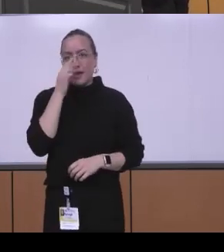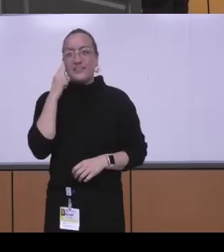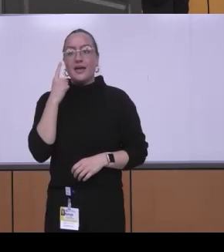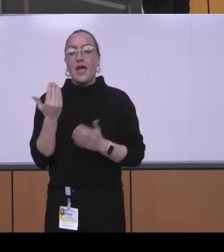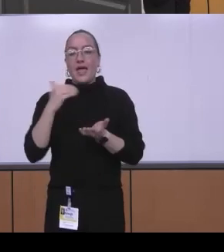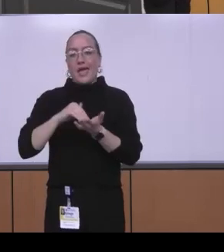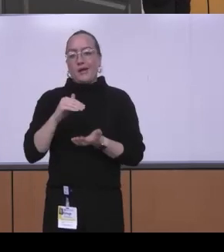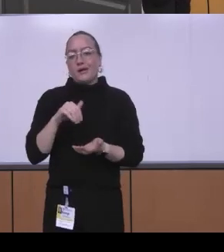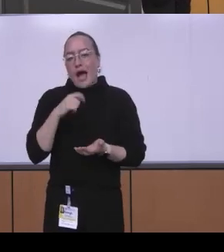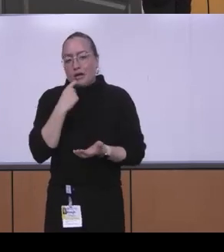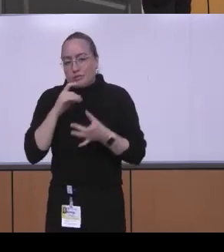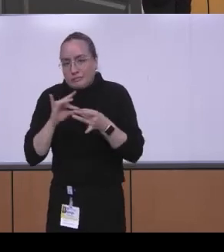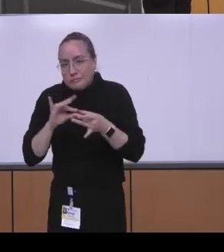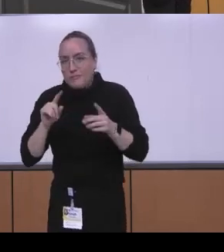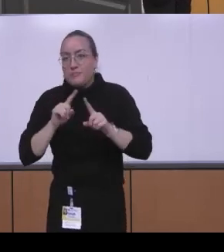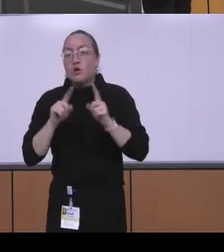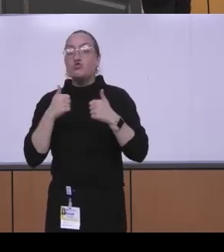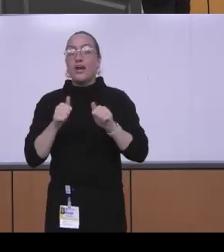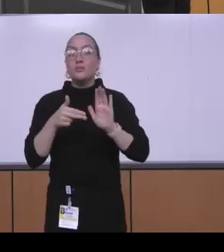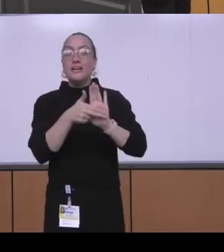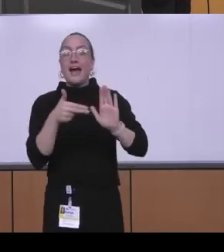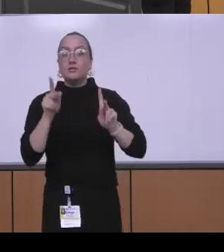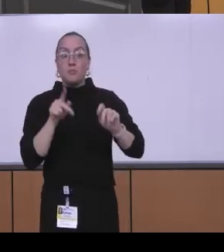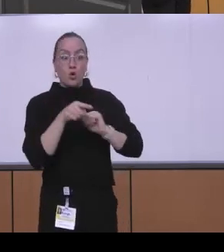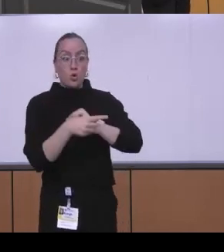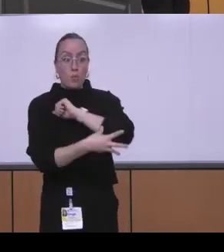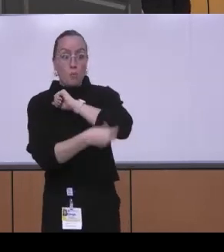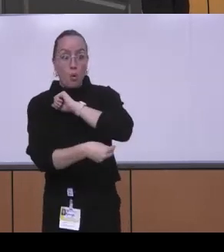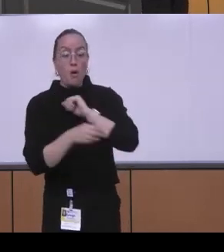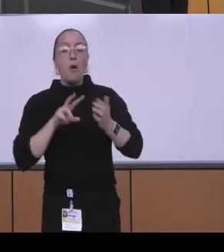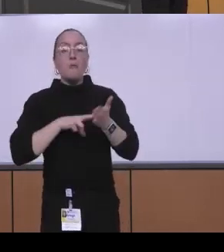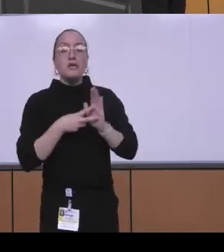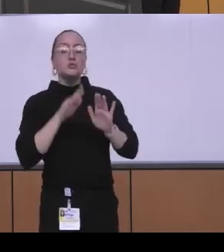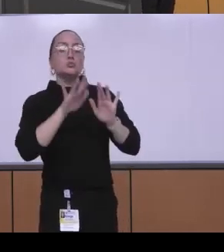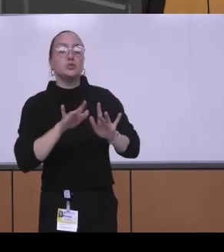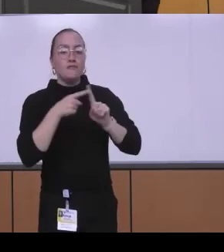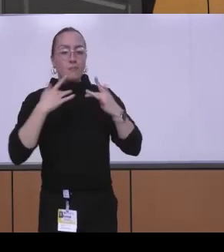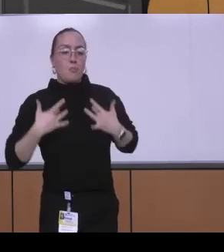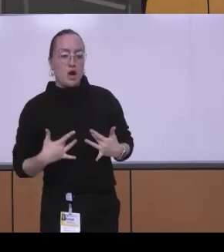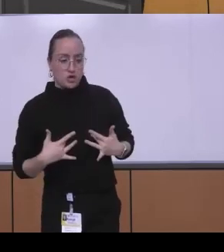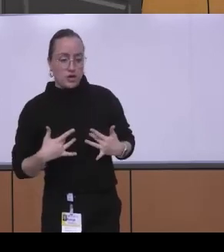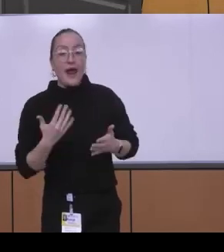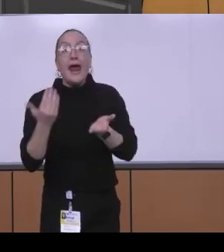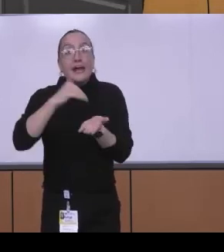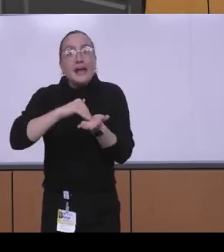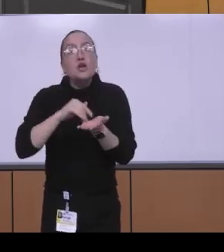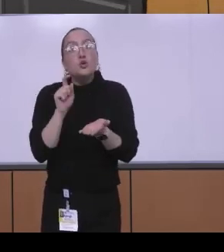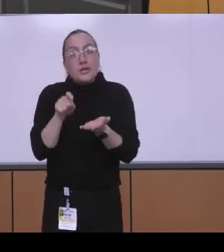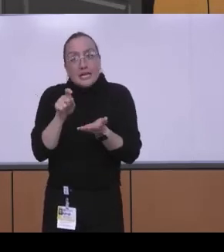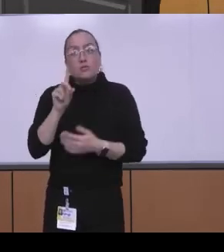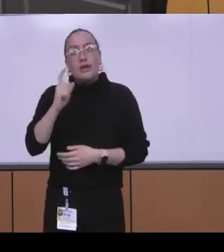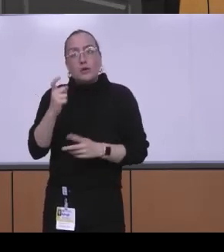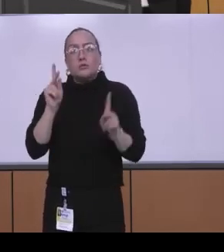on diagnosing people who are poor as suffering from depression. And of course, you don't want to underdiagnose people with depression just because they're